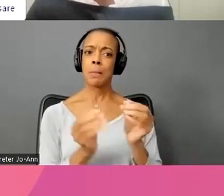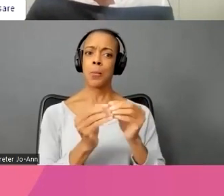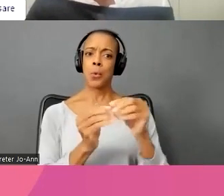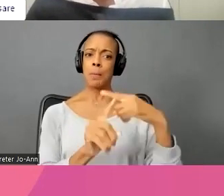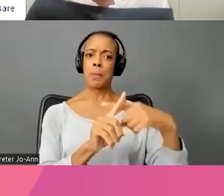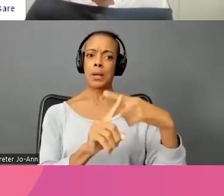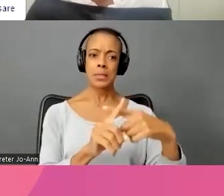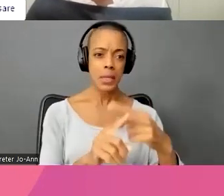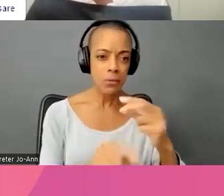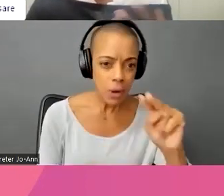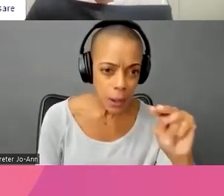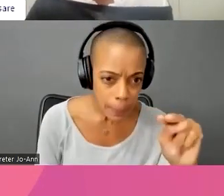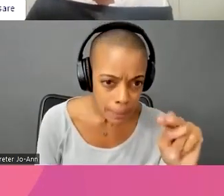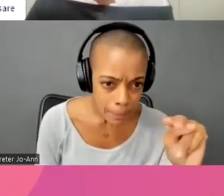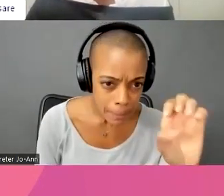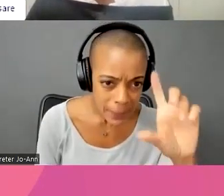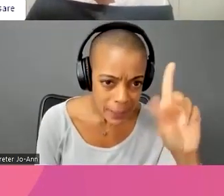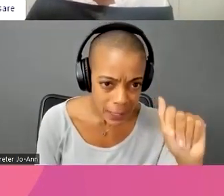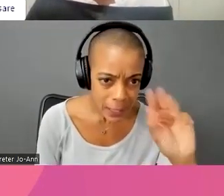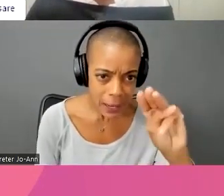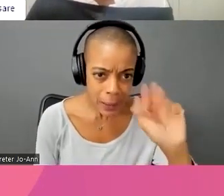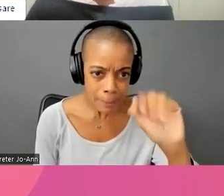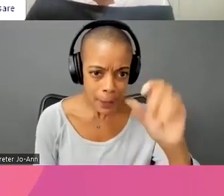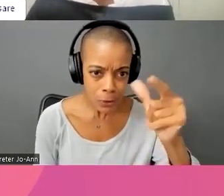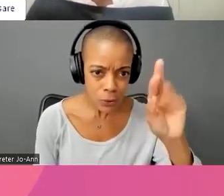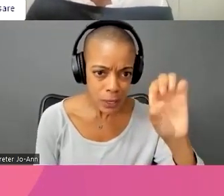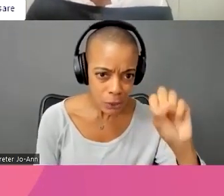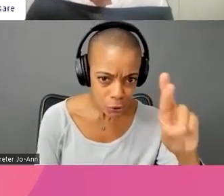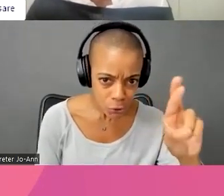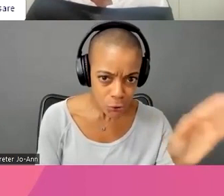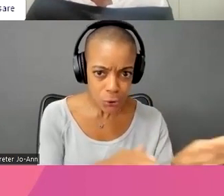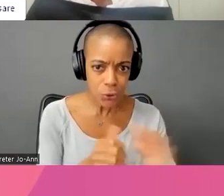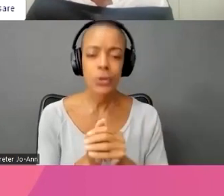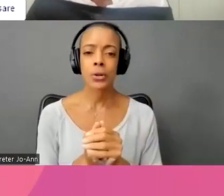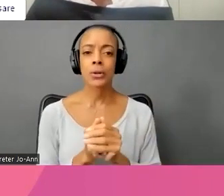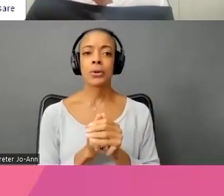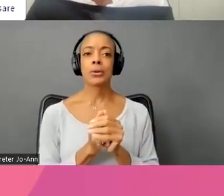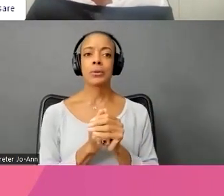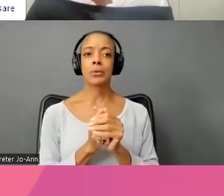in the sense of aiding in dismantling